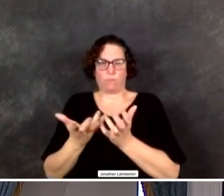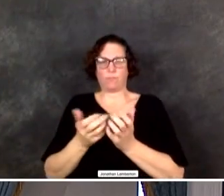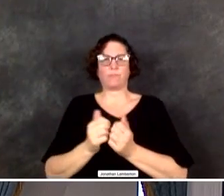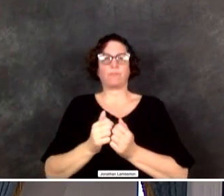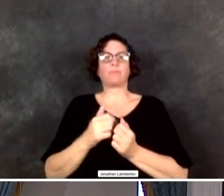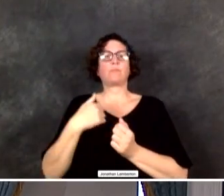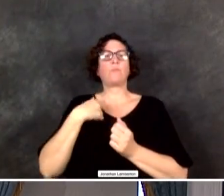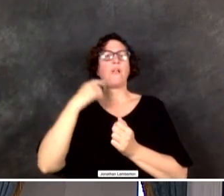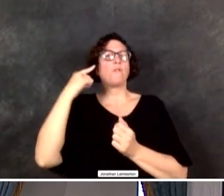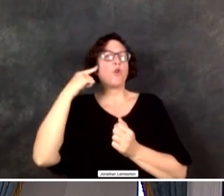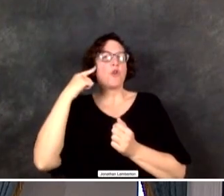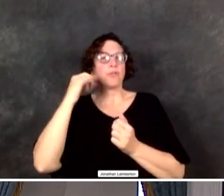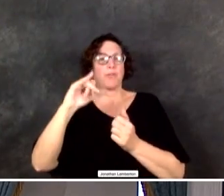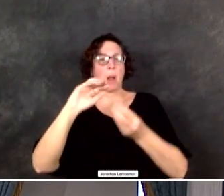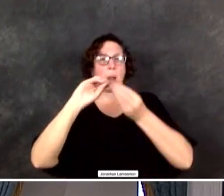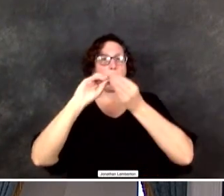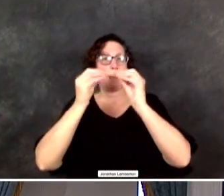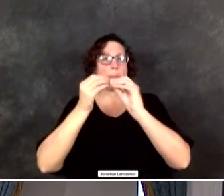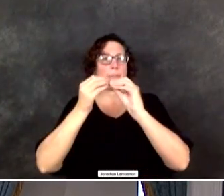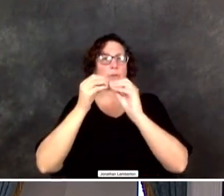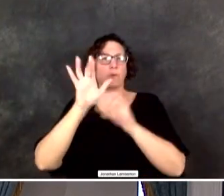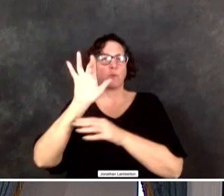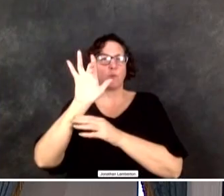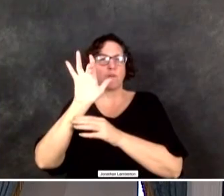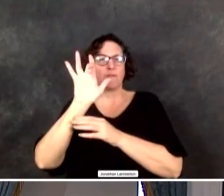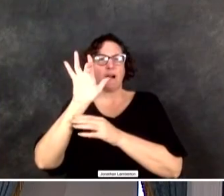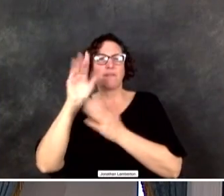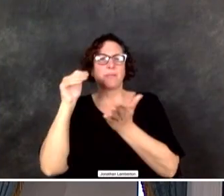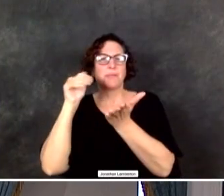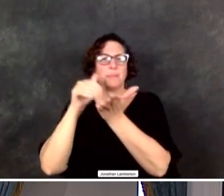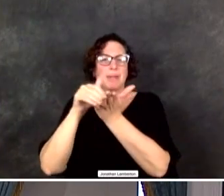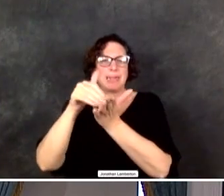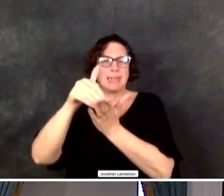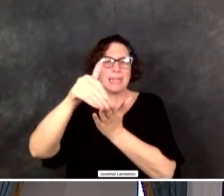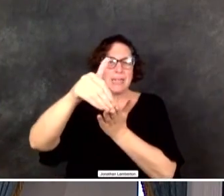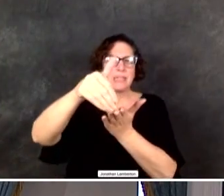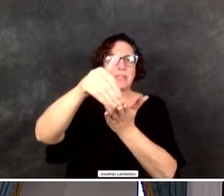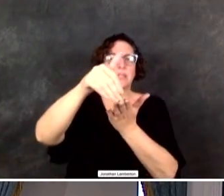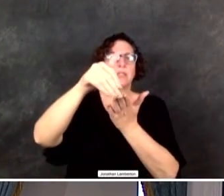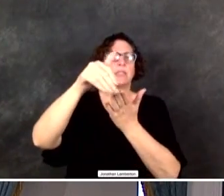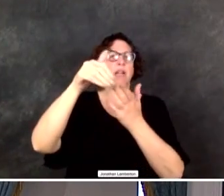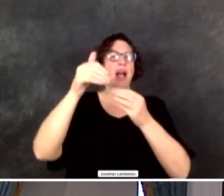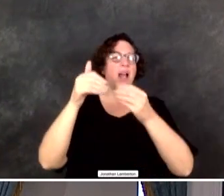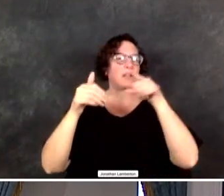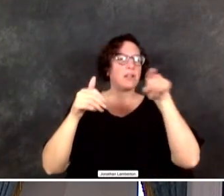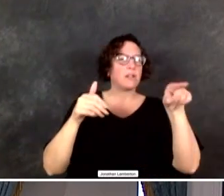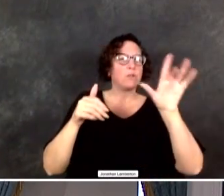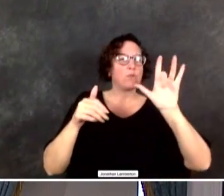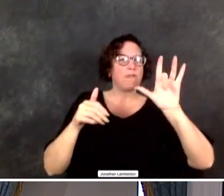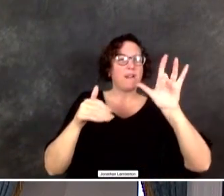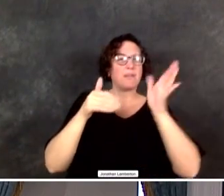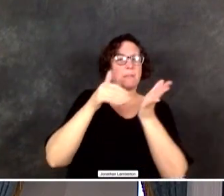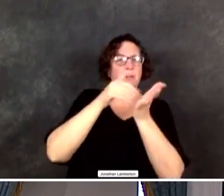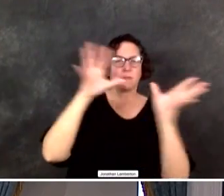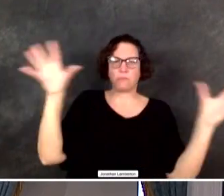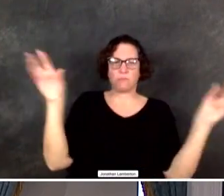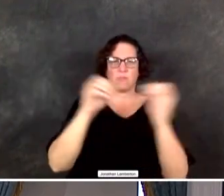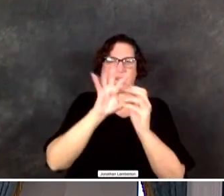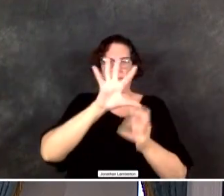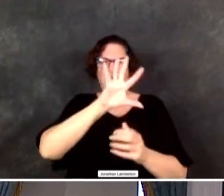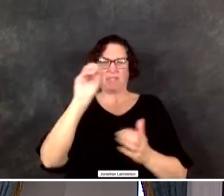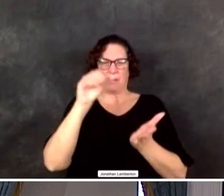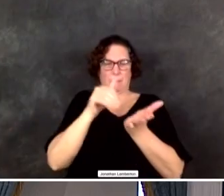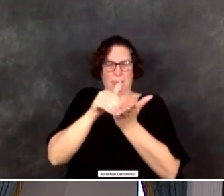question, that collective $50 million, how long is that expected to last? You know, you're saying hopefully by September, at least schools will be back on,